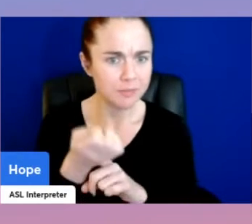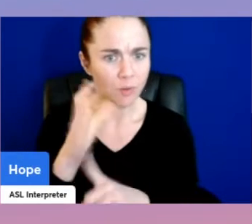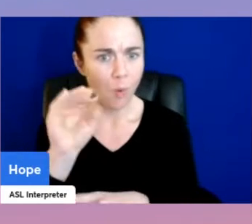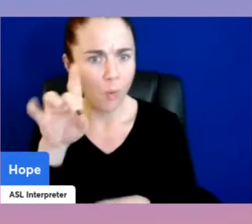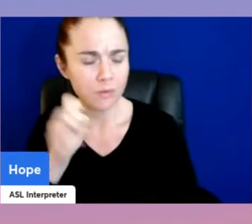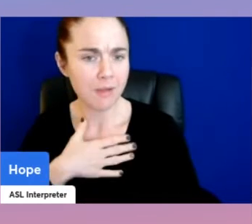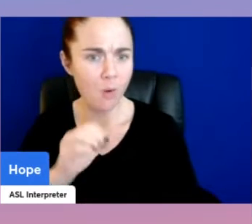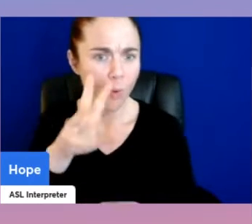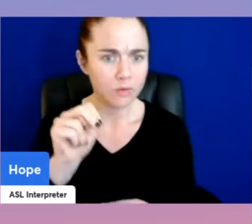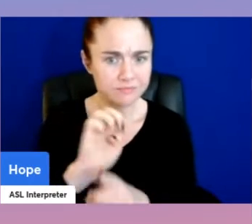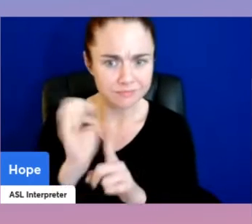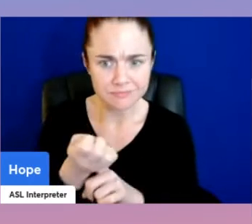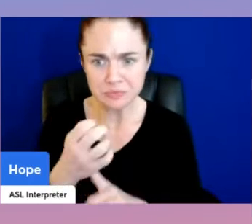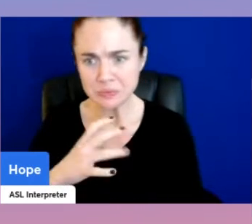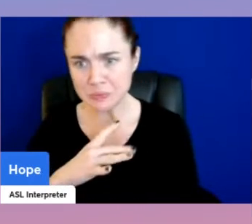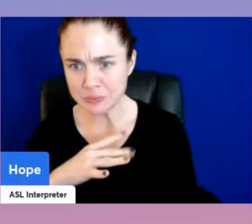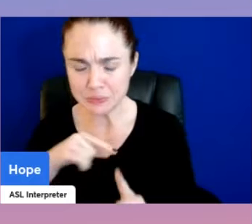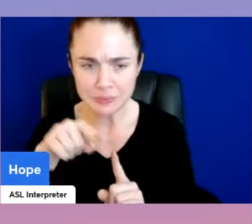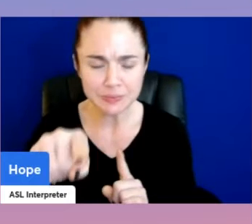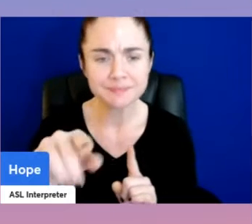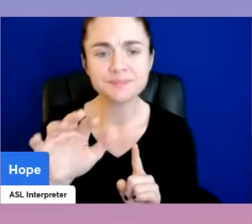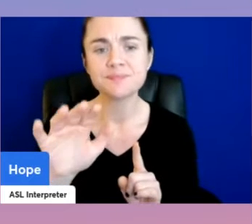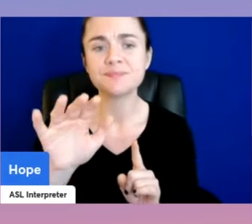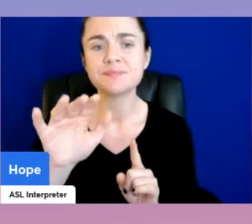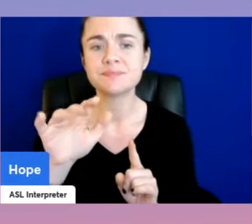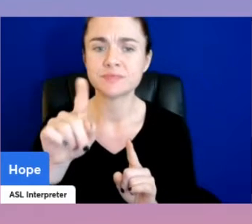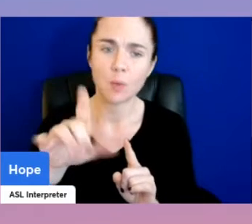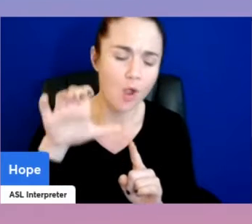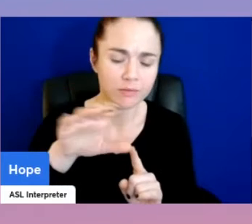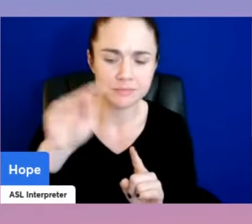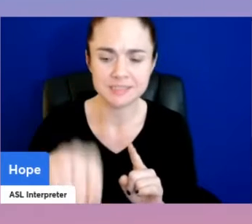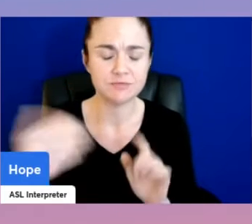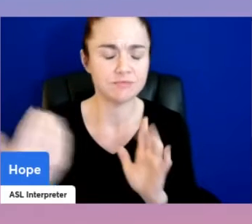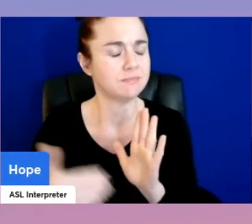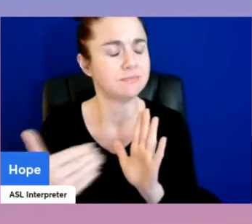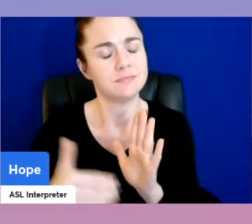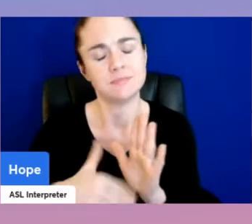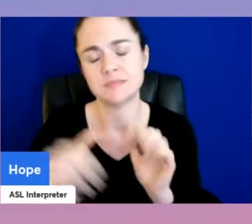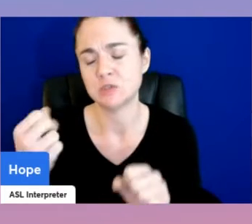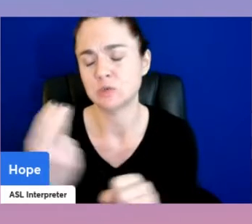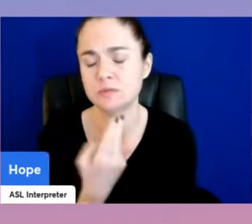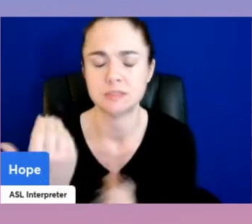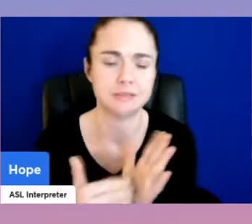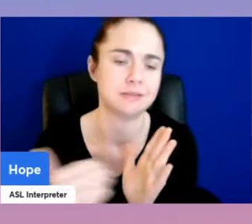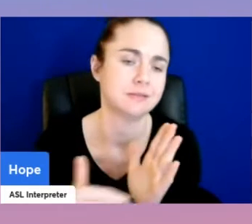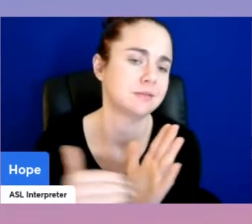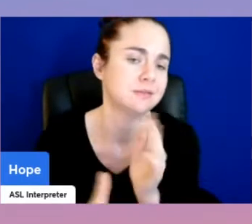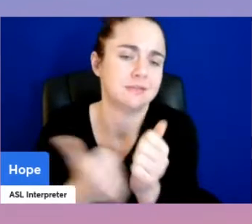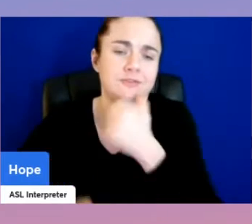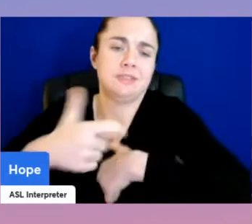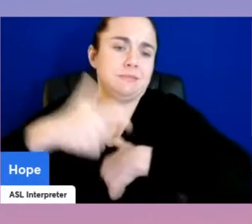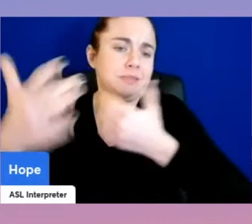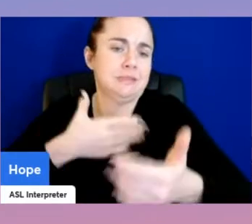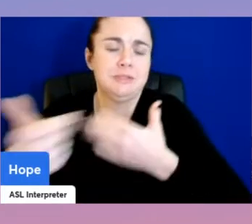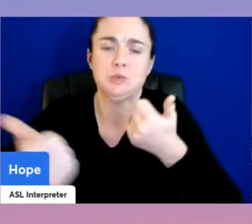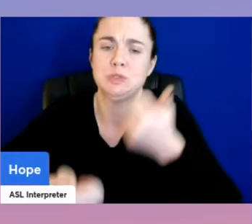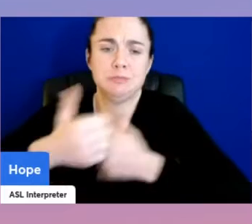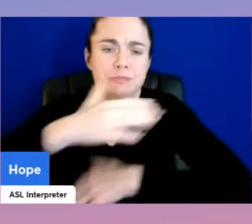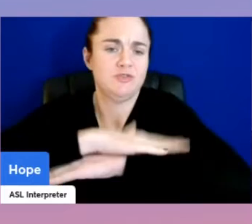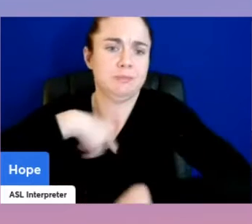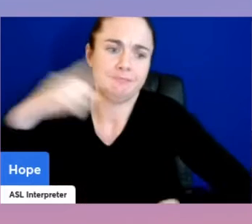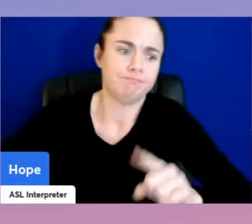own environment so that it is 100% repeatable every single time, no matter what platform I'm targeting.